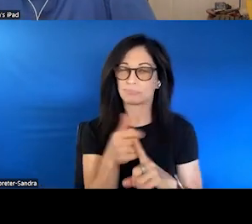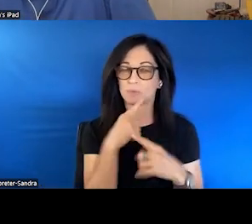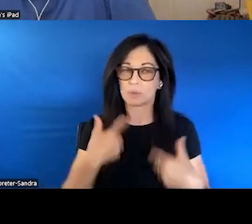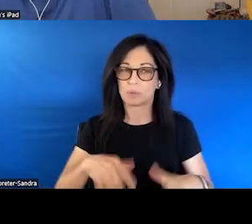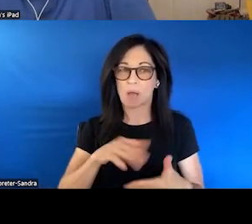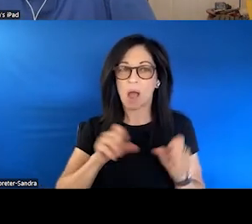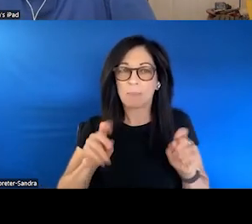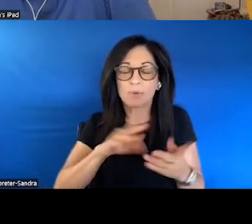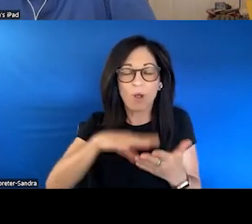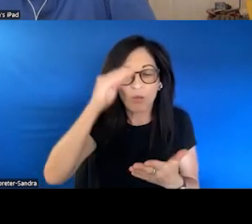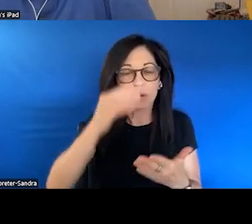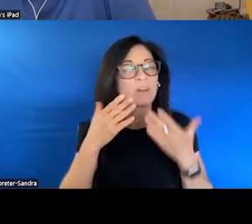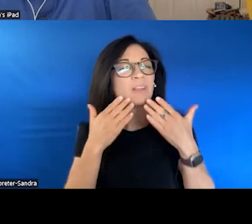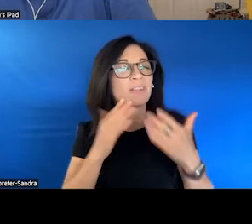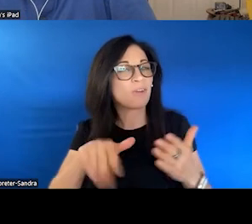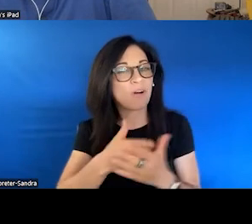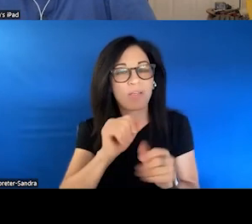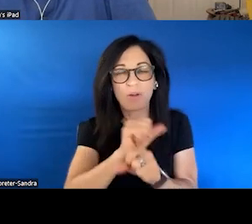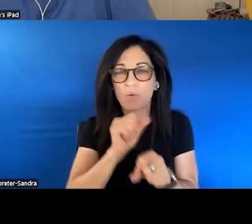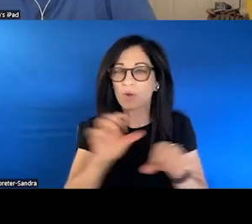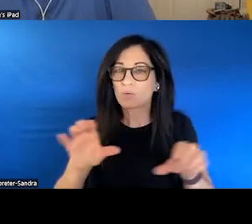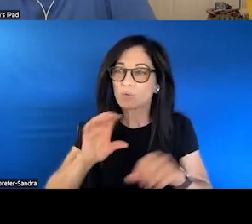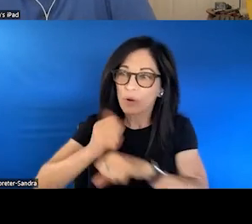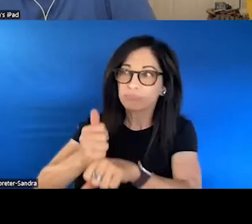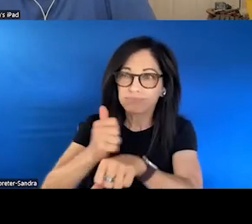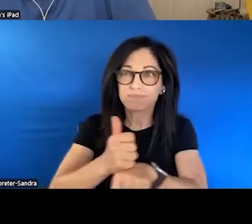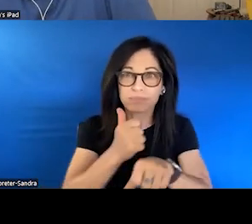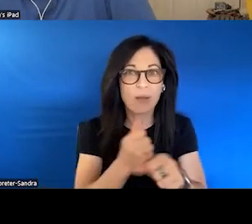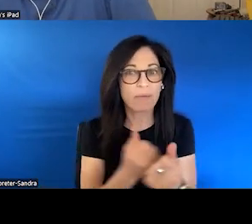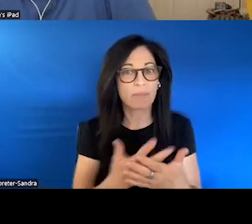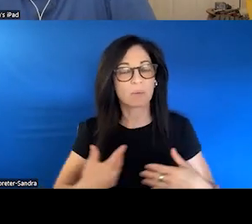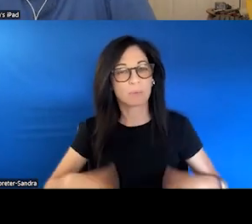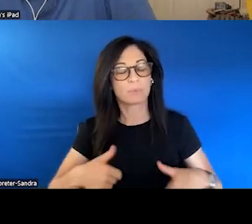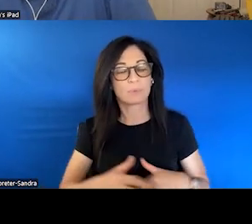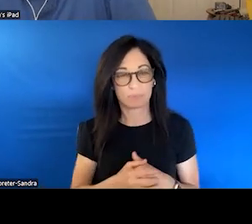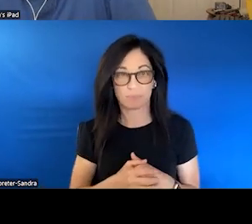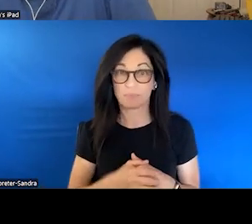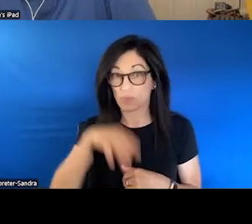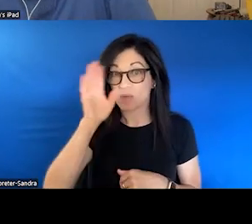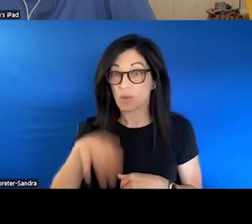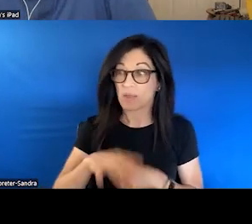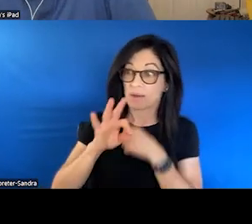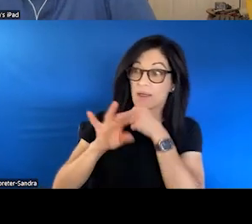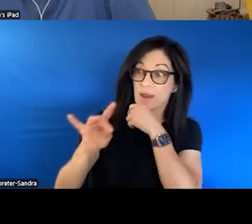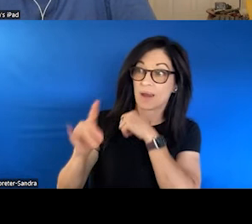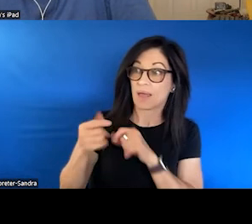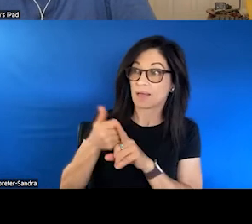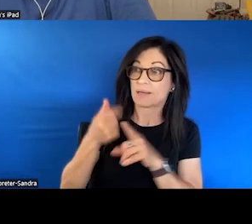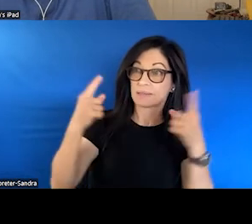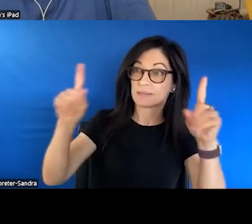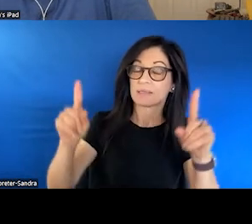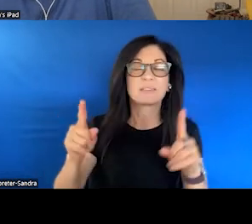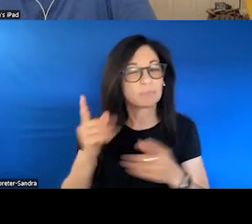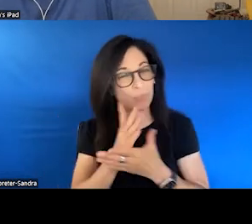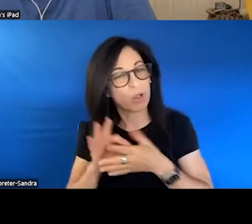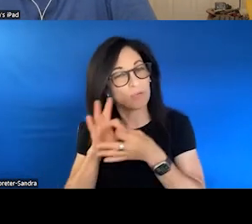We thank you for all the work that you do in setting this up. And we know that the success of 988 is partly related